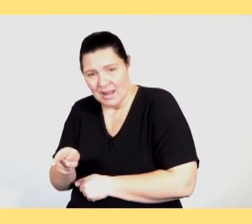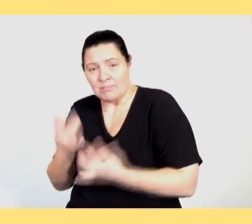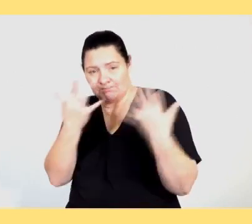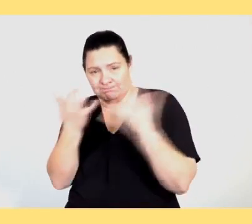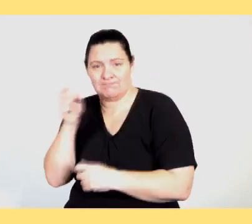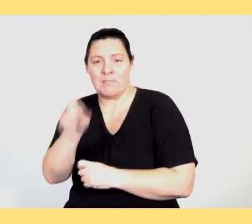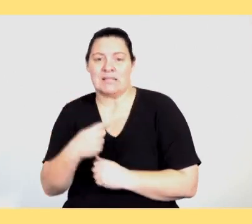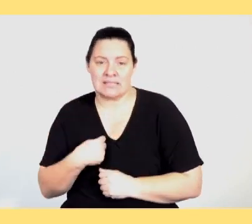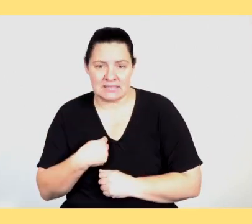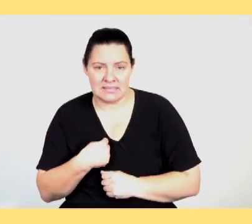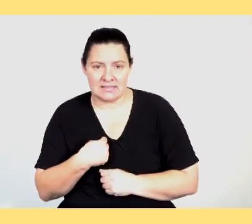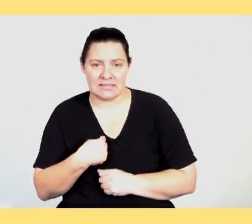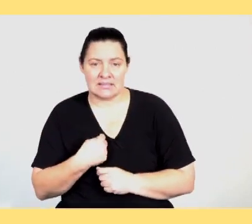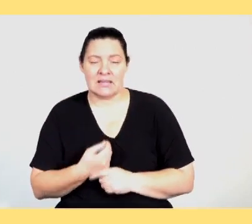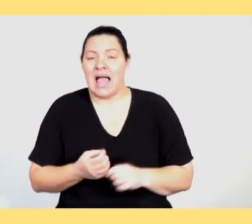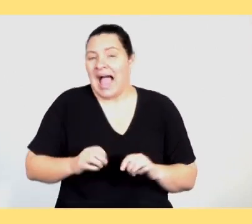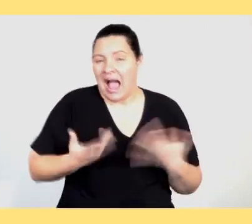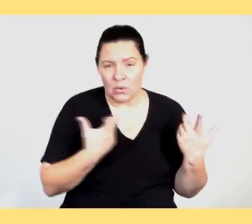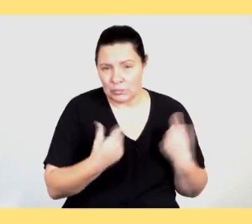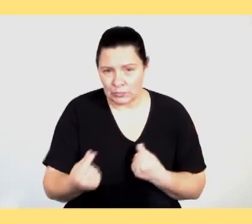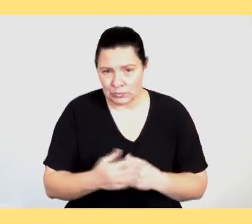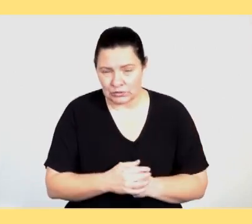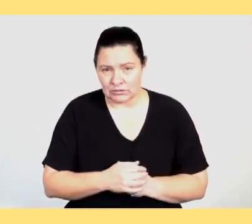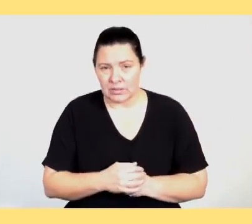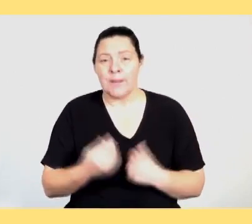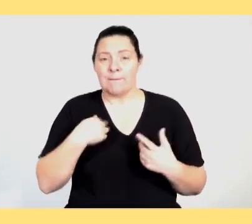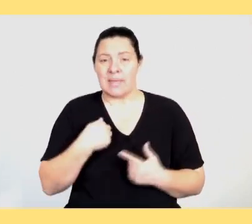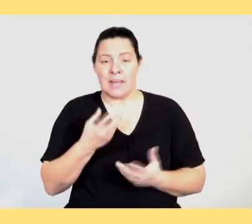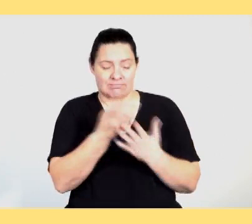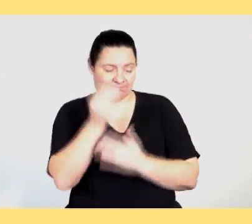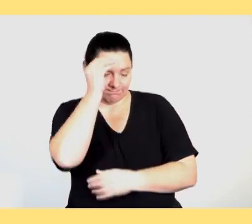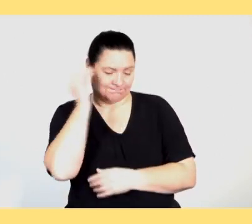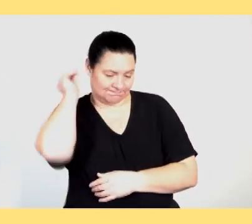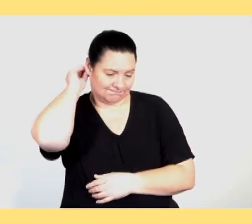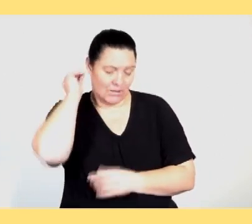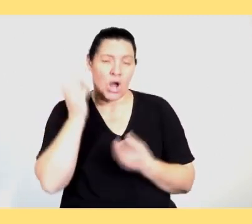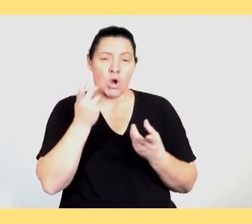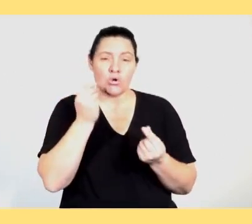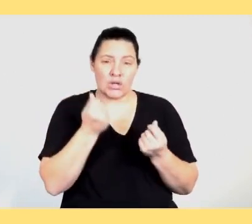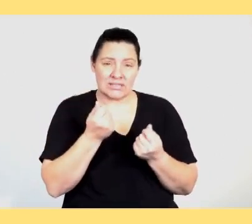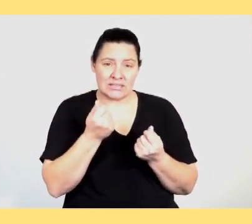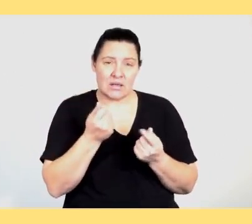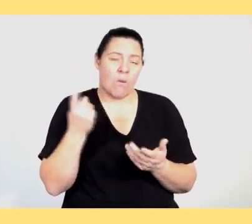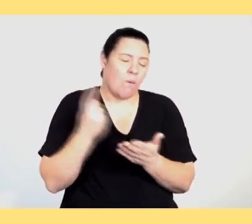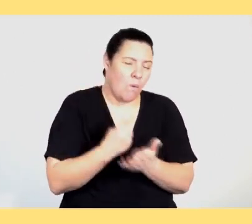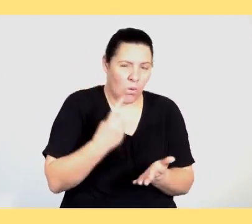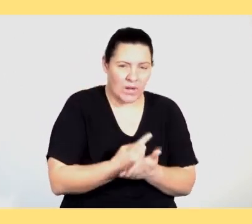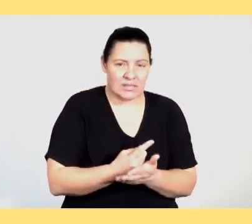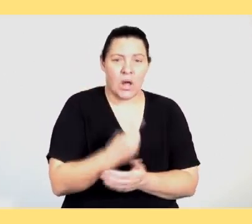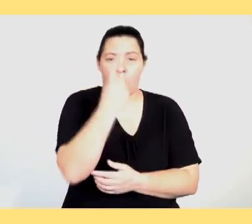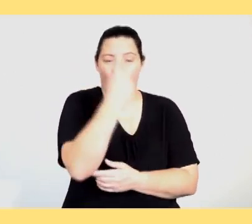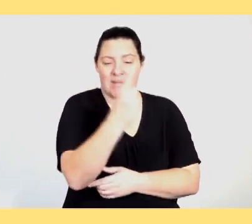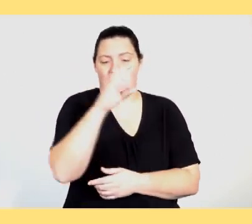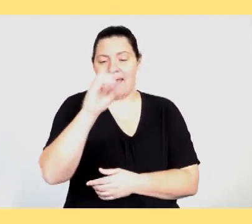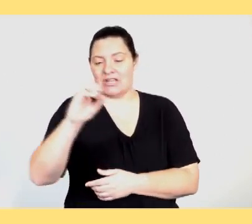sales, I now need to calculate for it. How do I do that? I have to remember that my cost is always